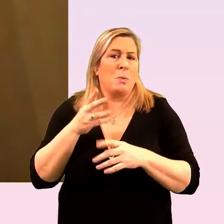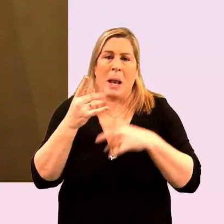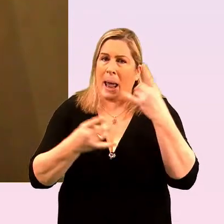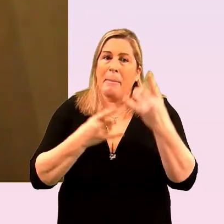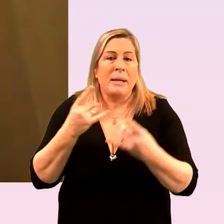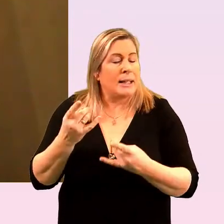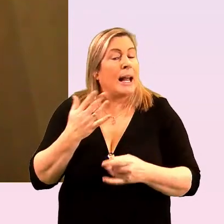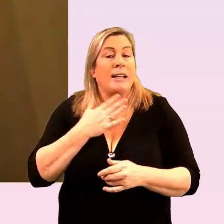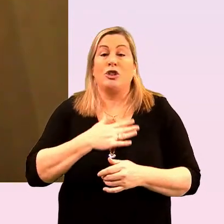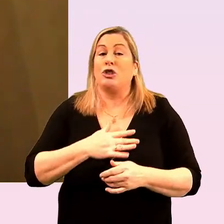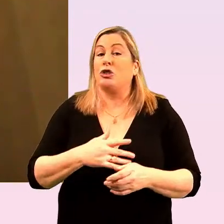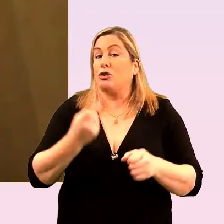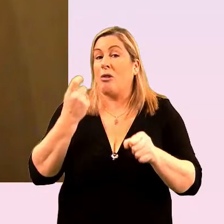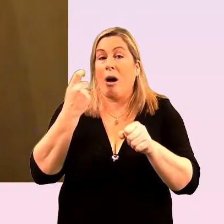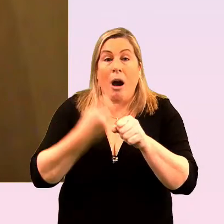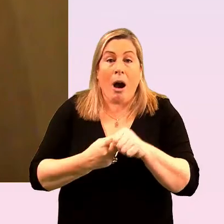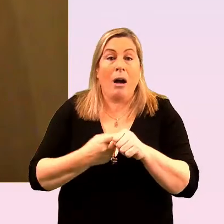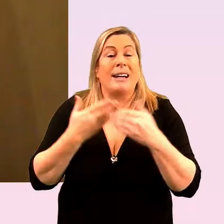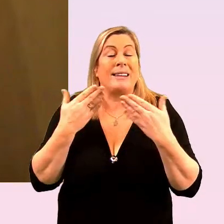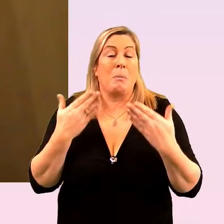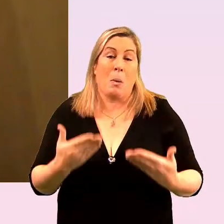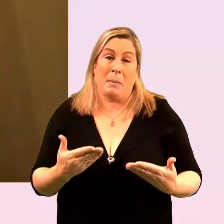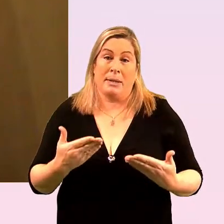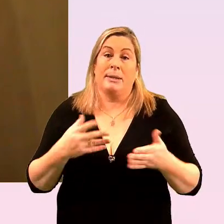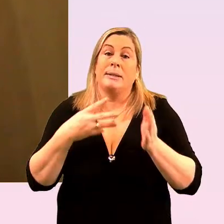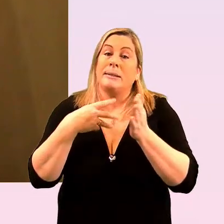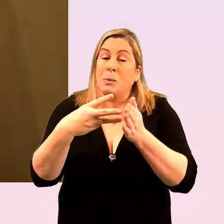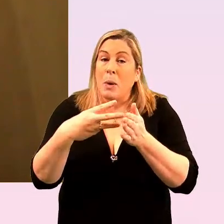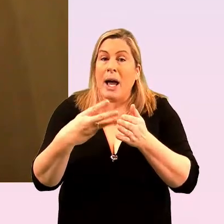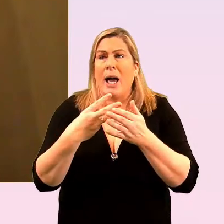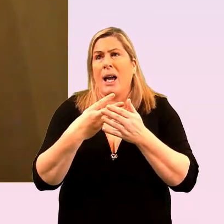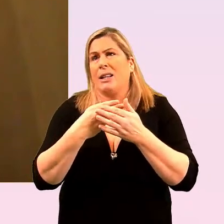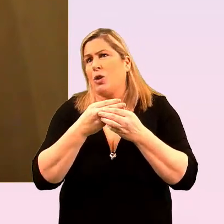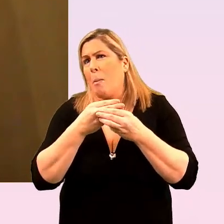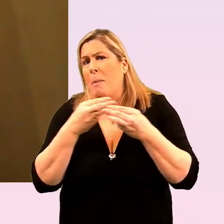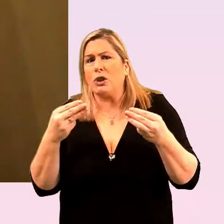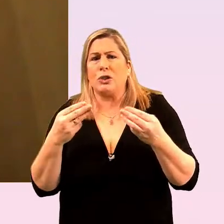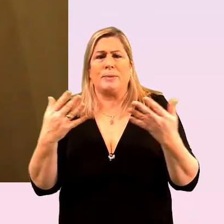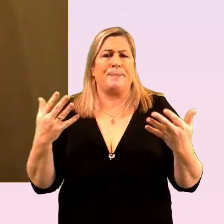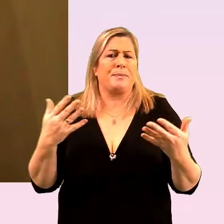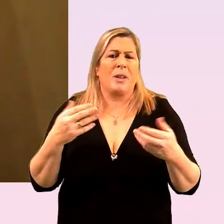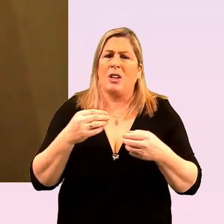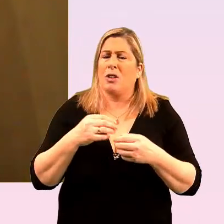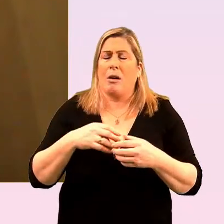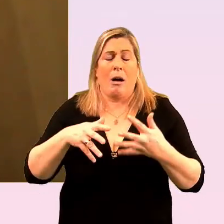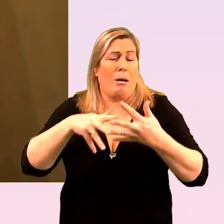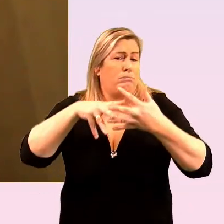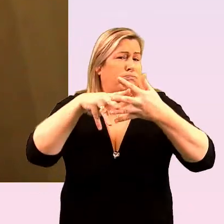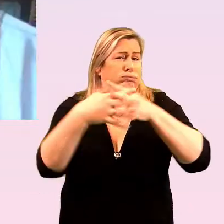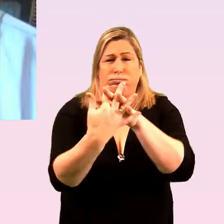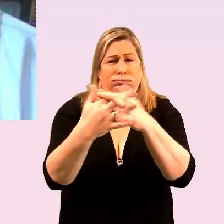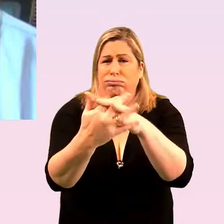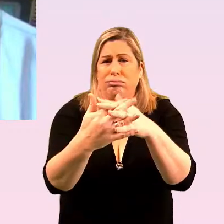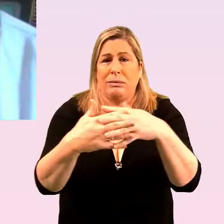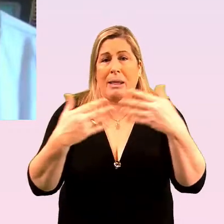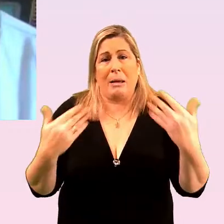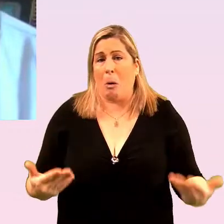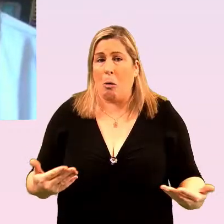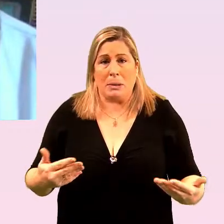it's just hard at the moment when so much there's just turbulence at the moment.